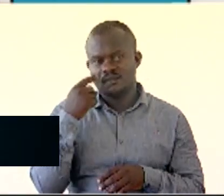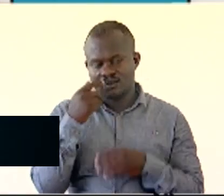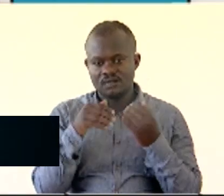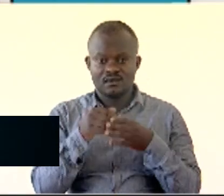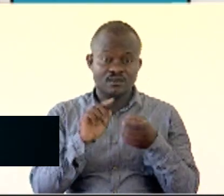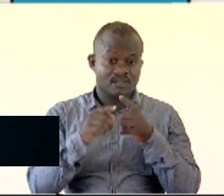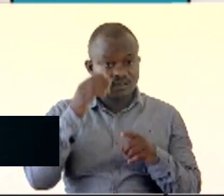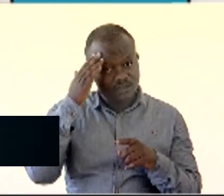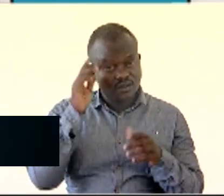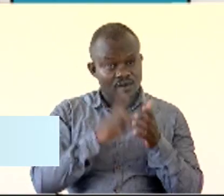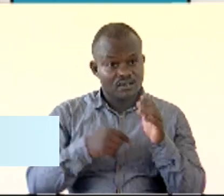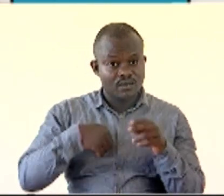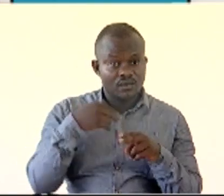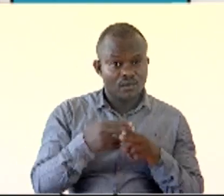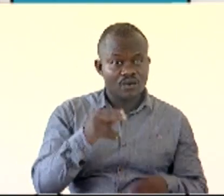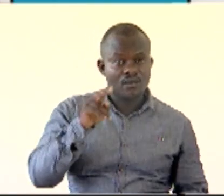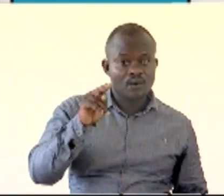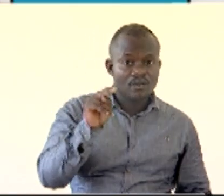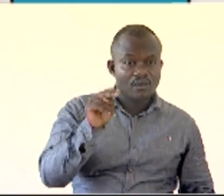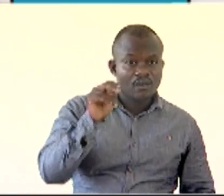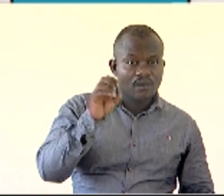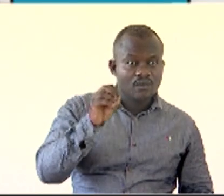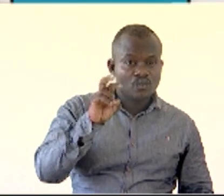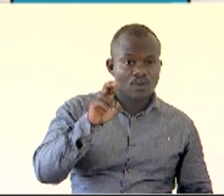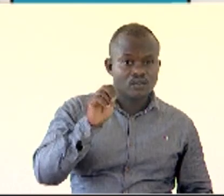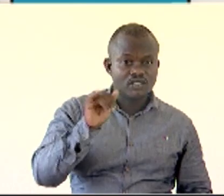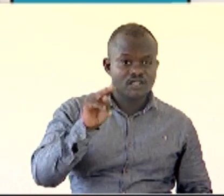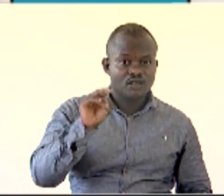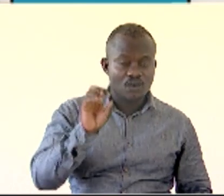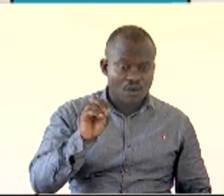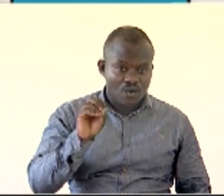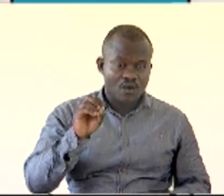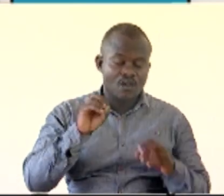do you know what we call nocturnal organism?